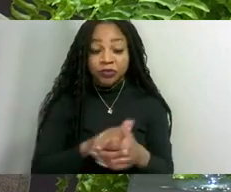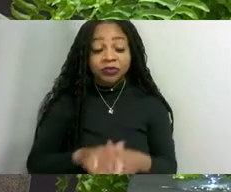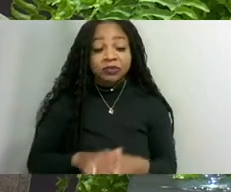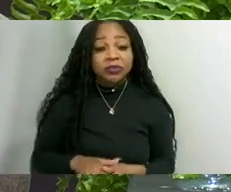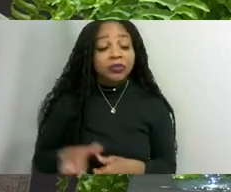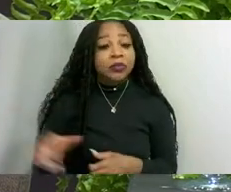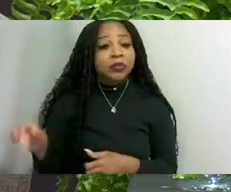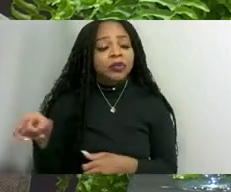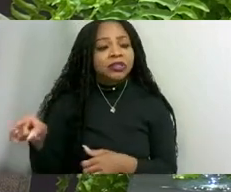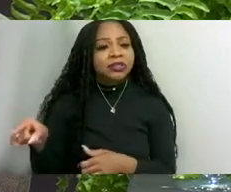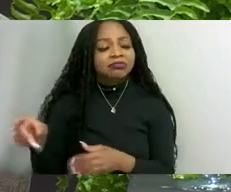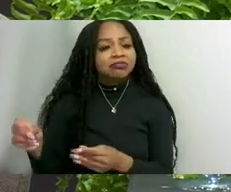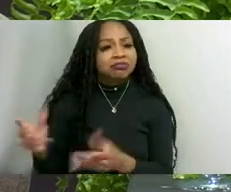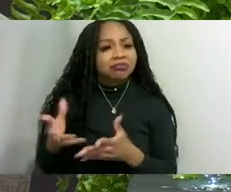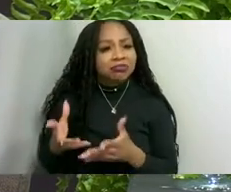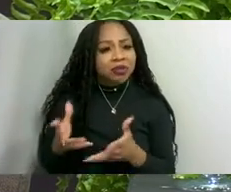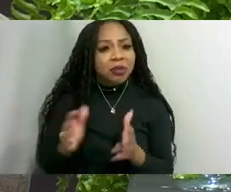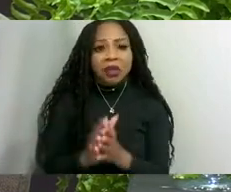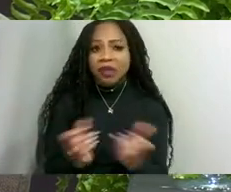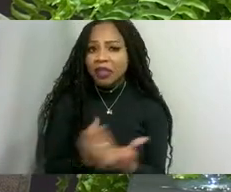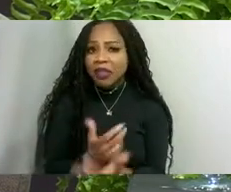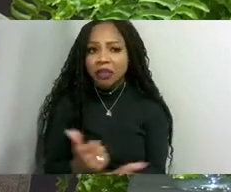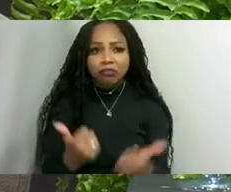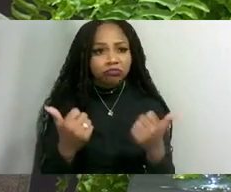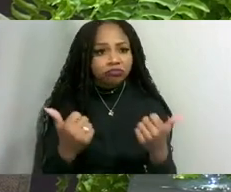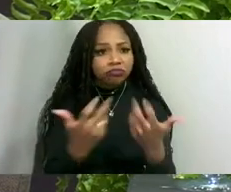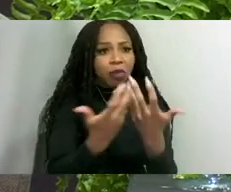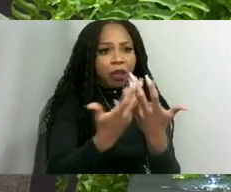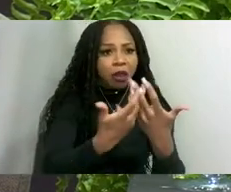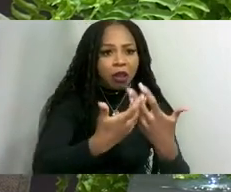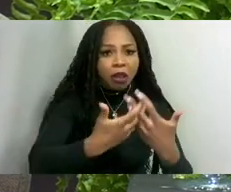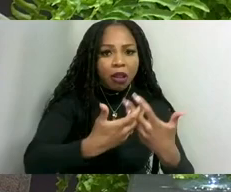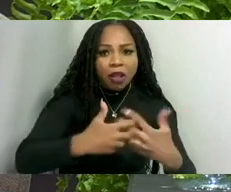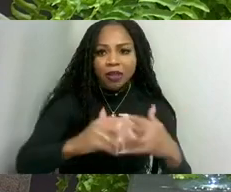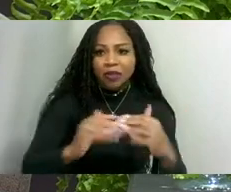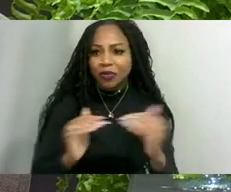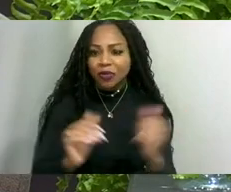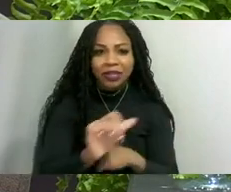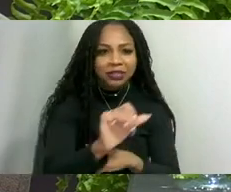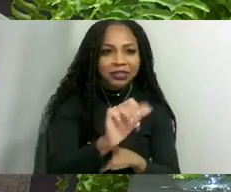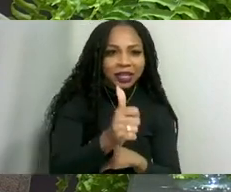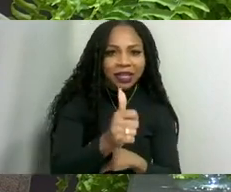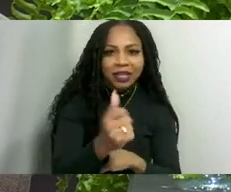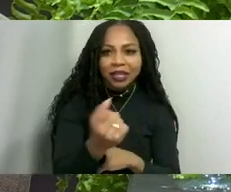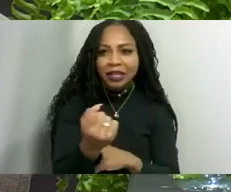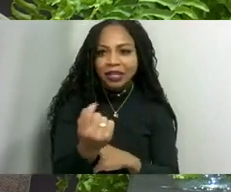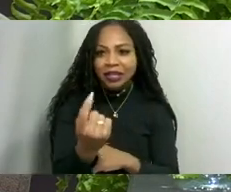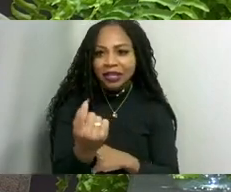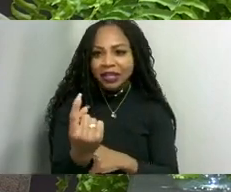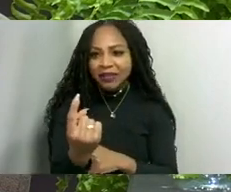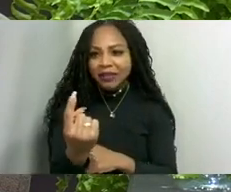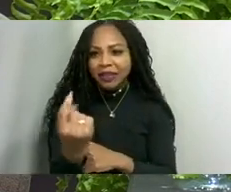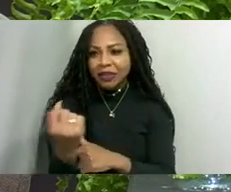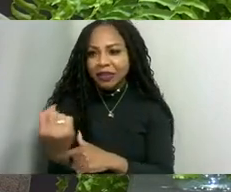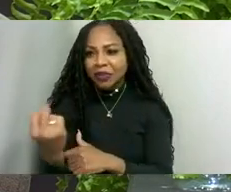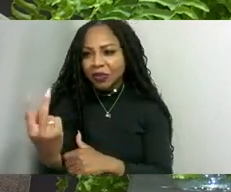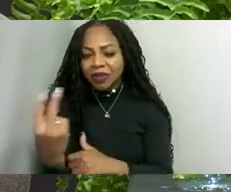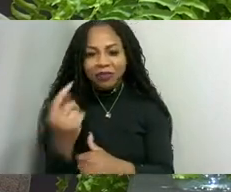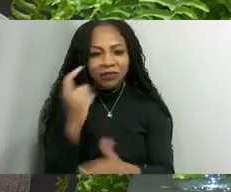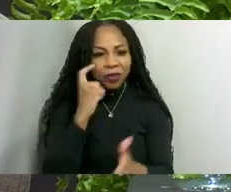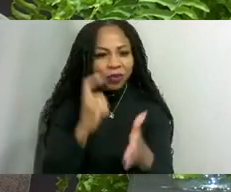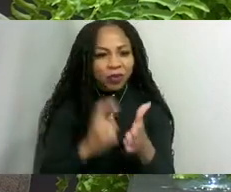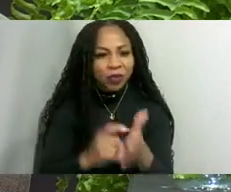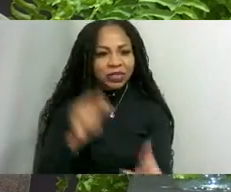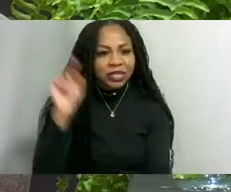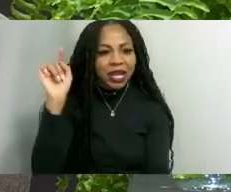doing very well, and then getting to grade 10, 11, then starts to go down. And by the time we're in